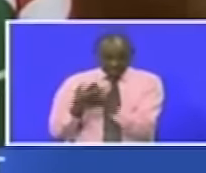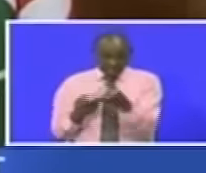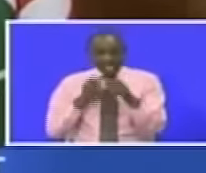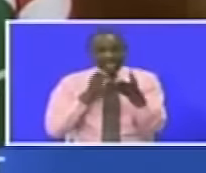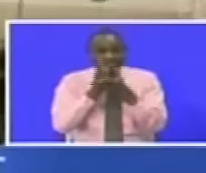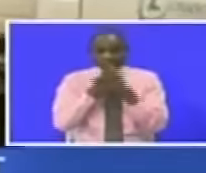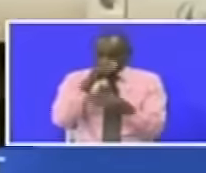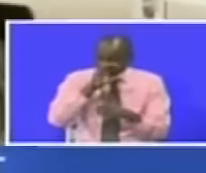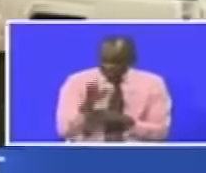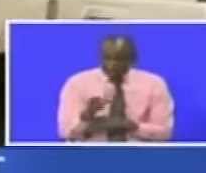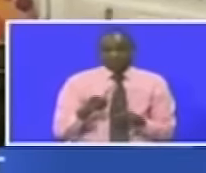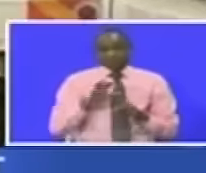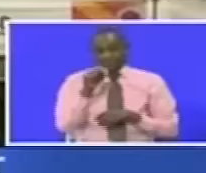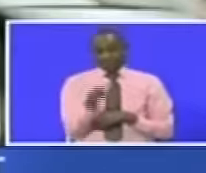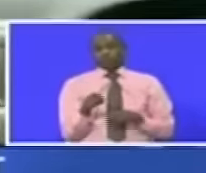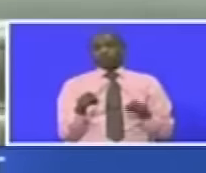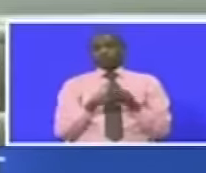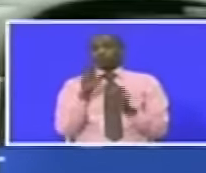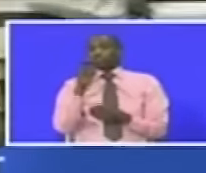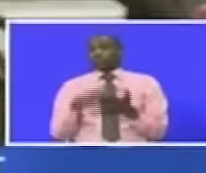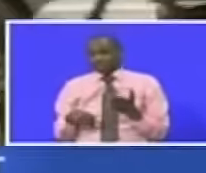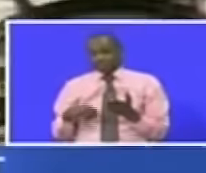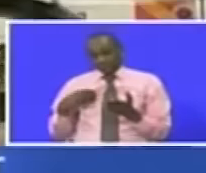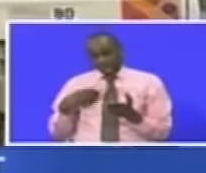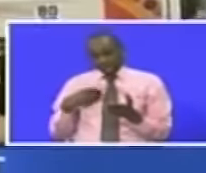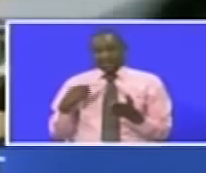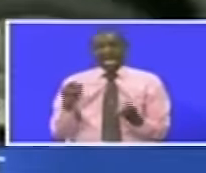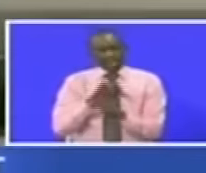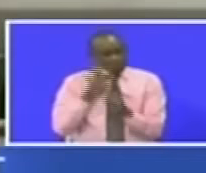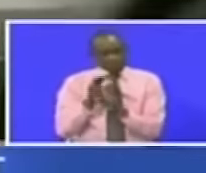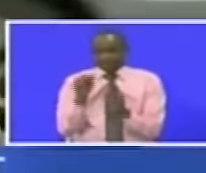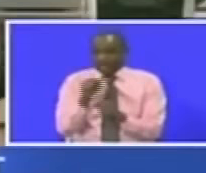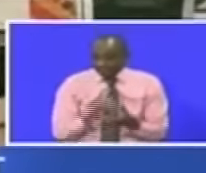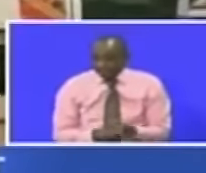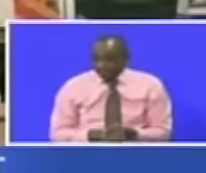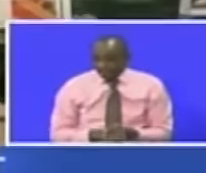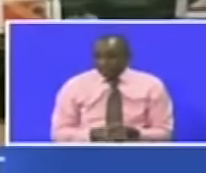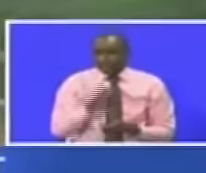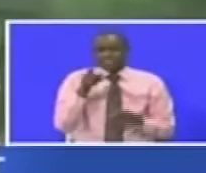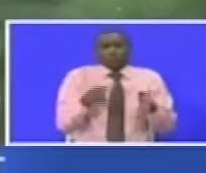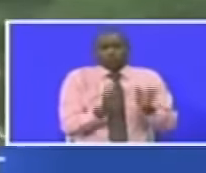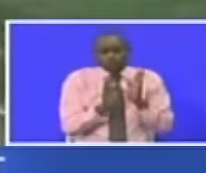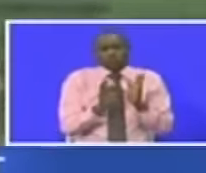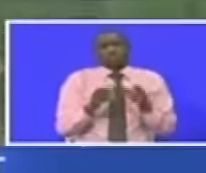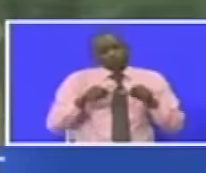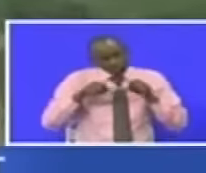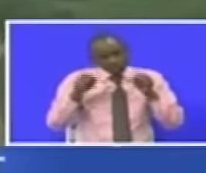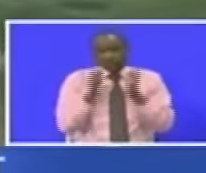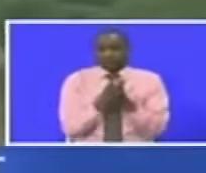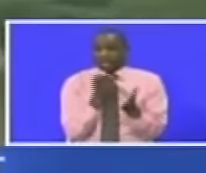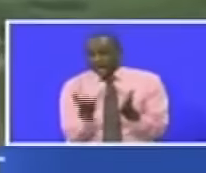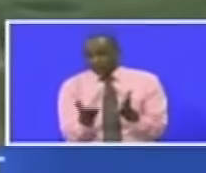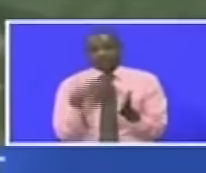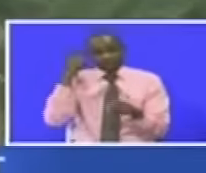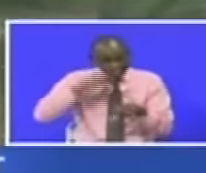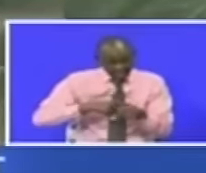inter-counties. And then apart from that also, we look at where there is high traffic. But again, these roads continue to be reviewed every